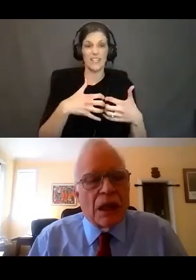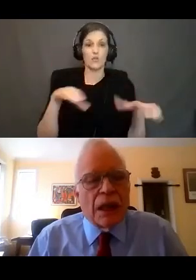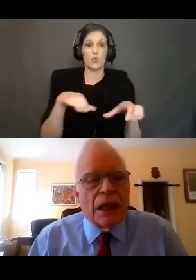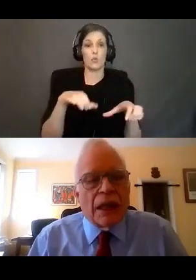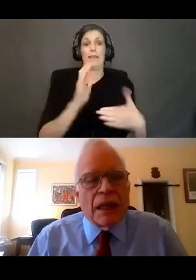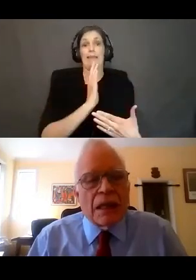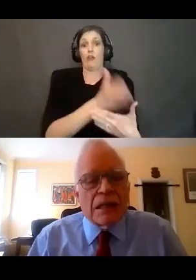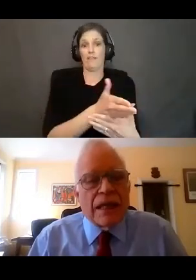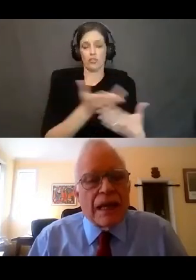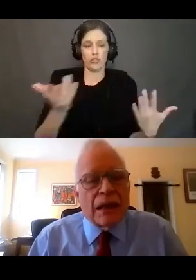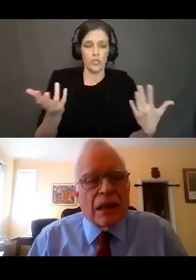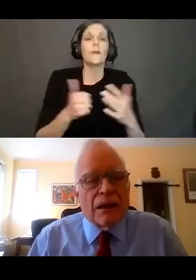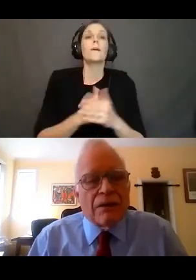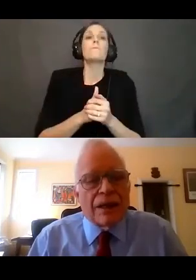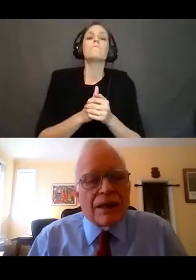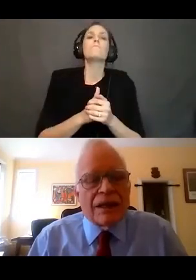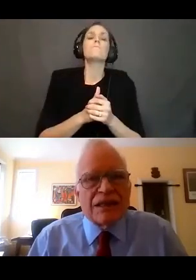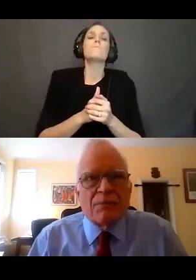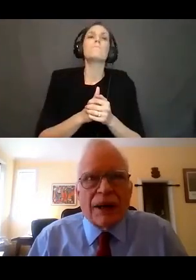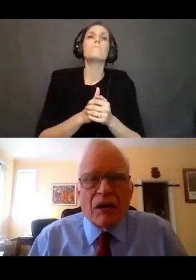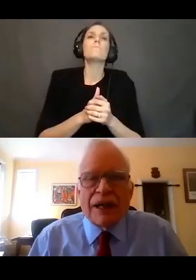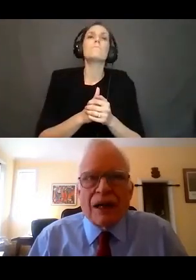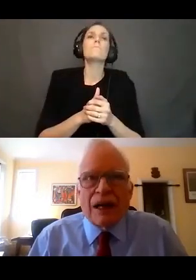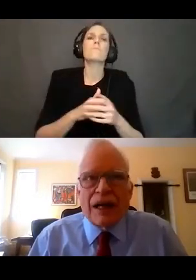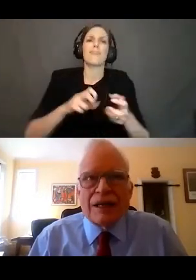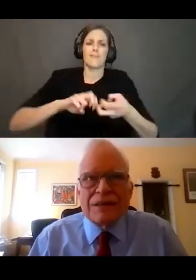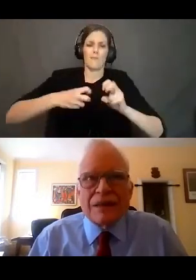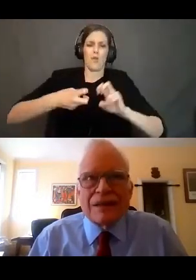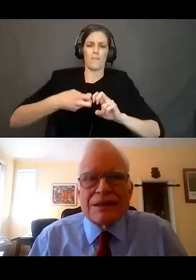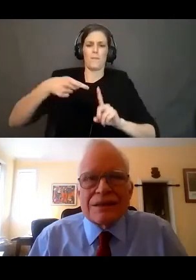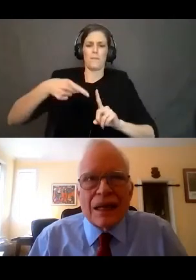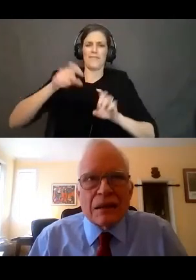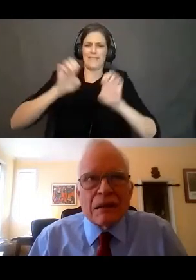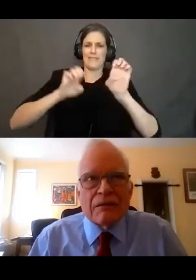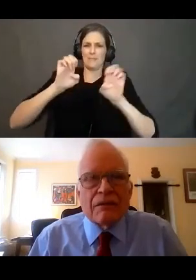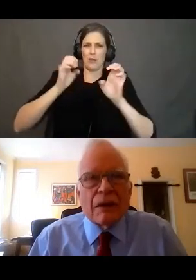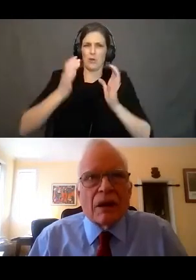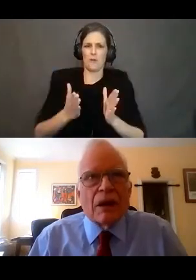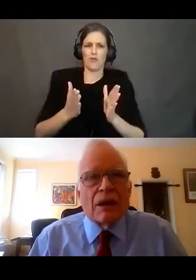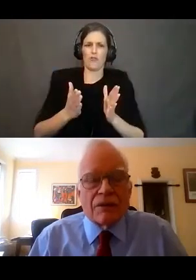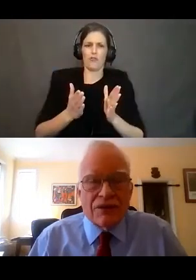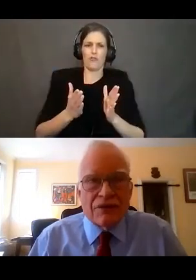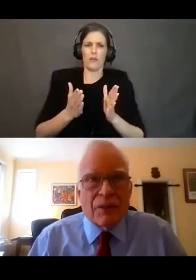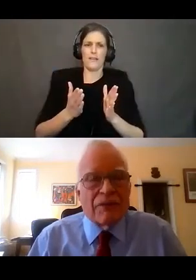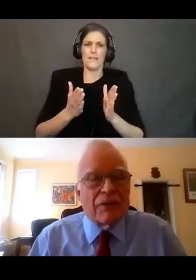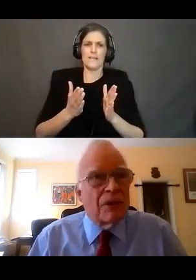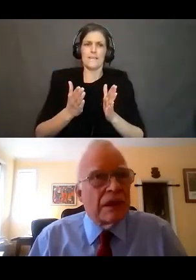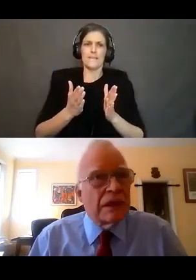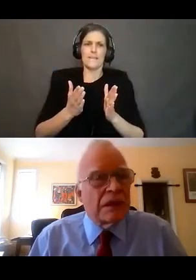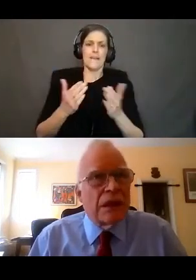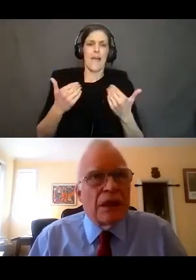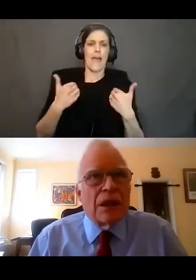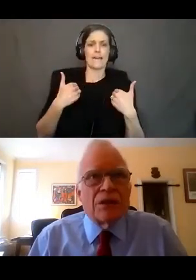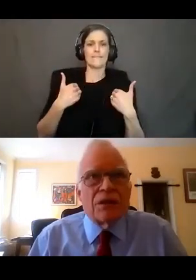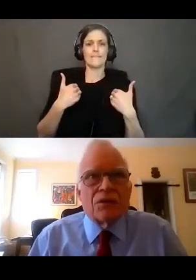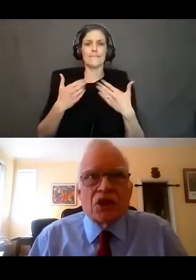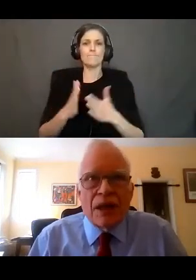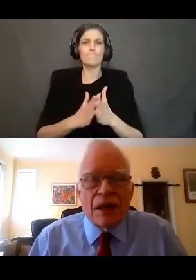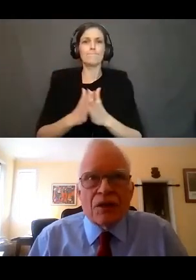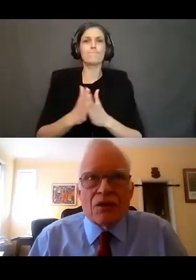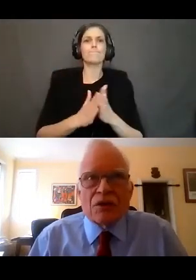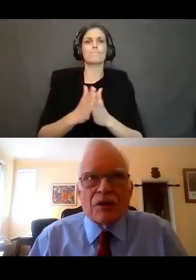seems, is that the experimenter has an incentive, and this is in my view at least,